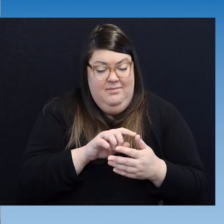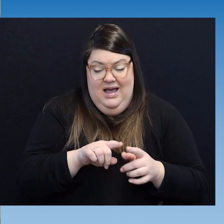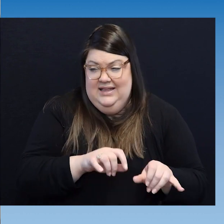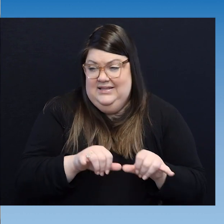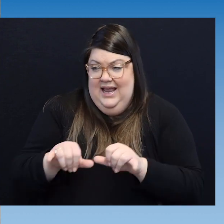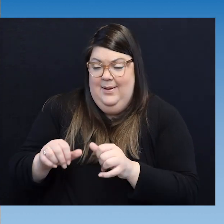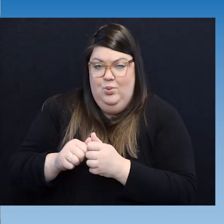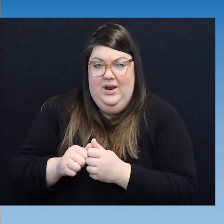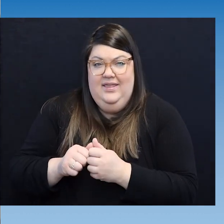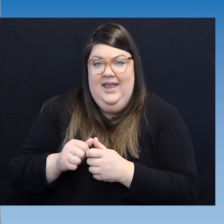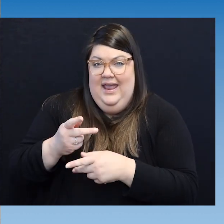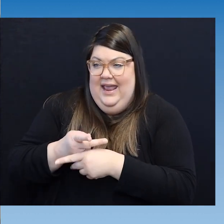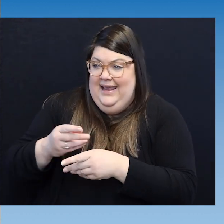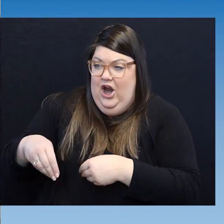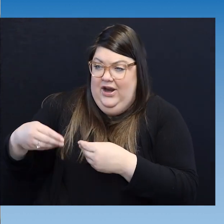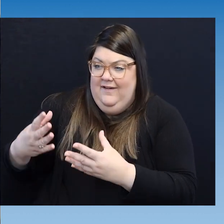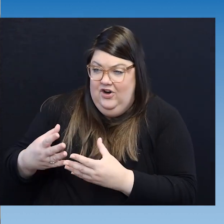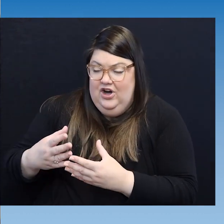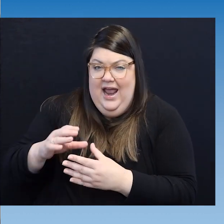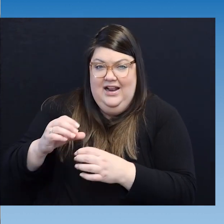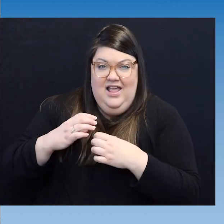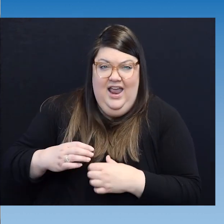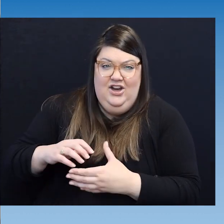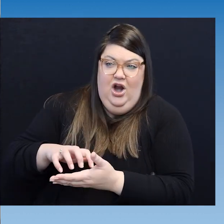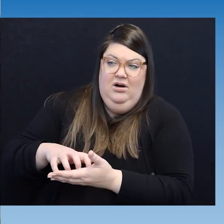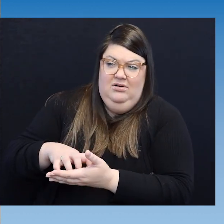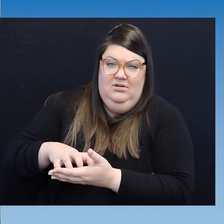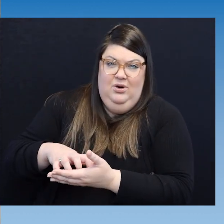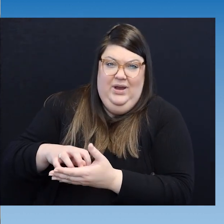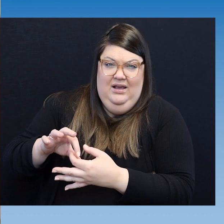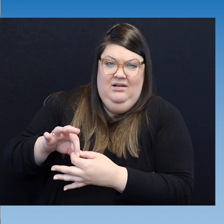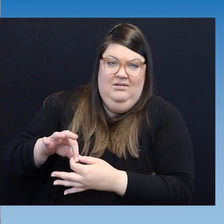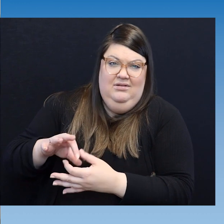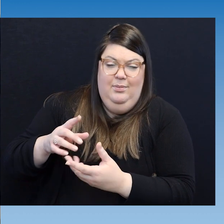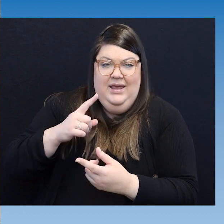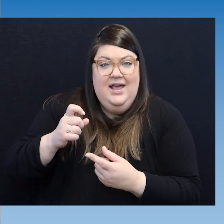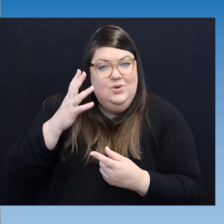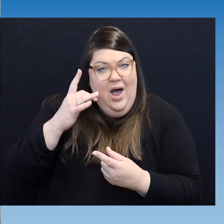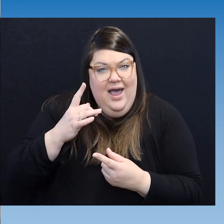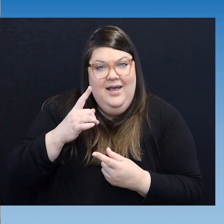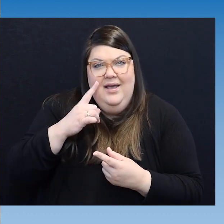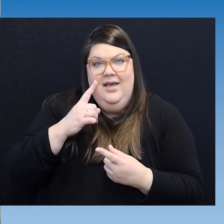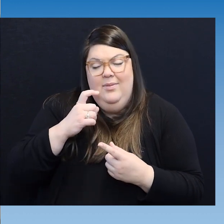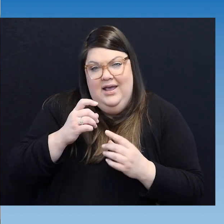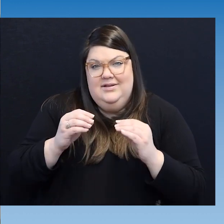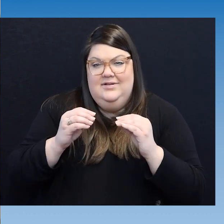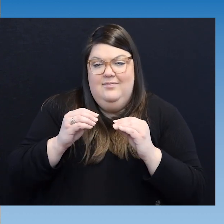between caregiver, the intimacies between caregiver and client are being rendered precarious as well because of an